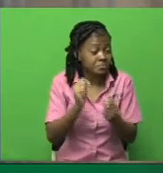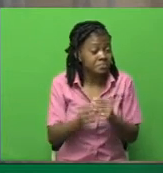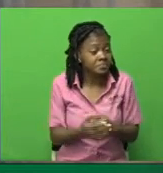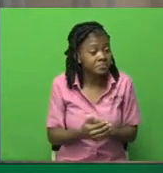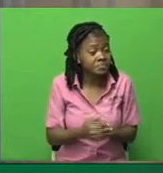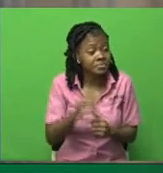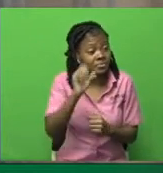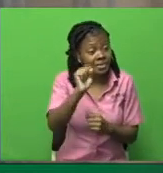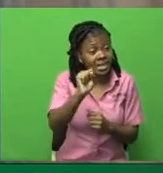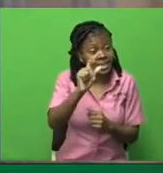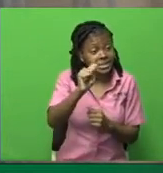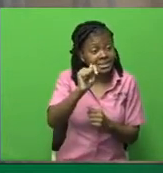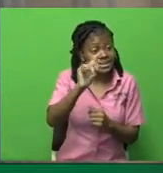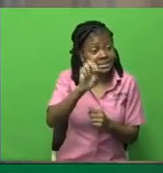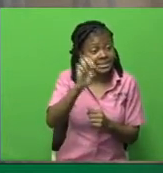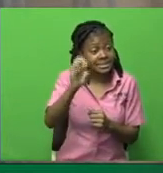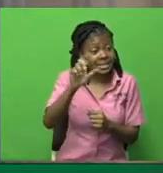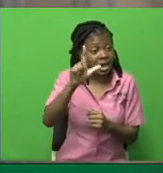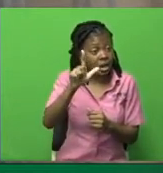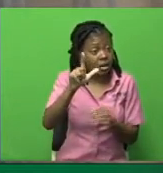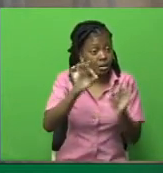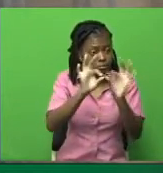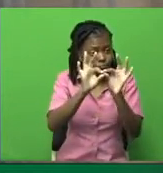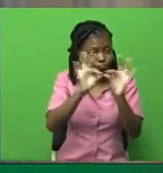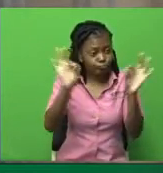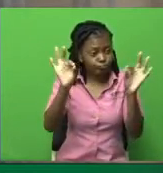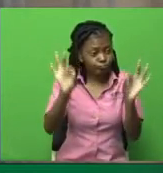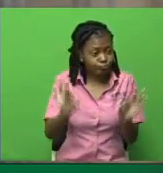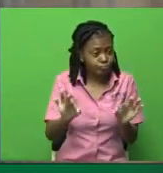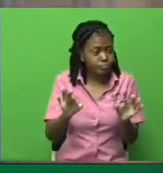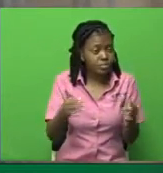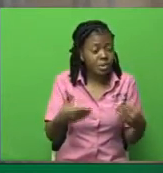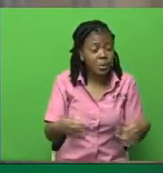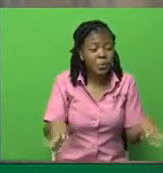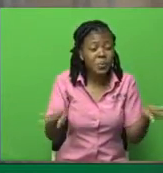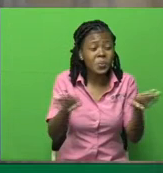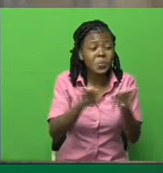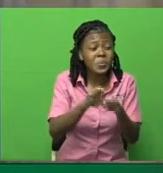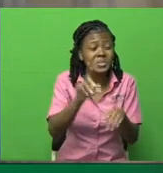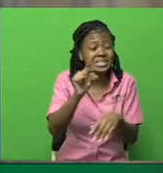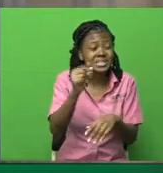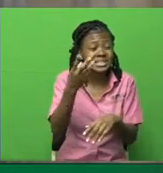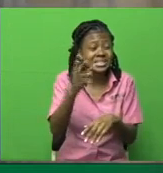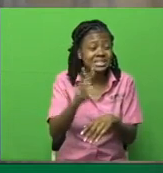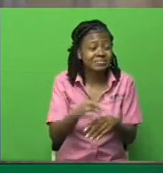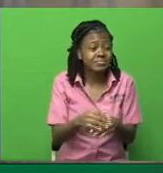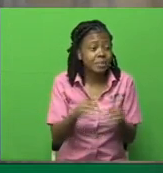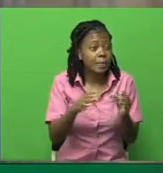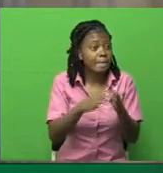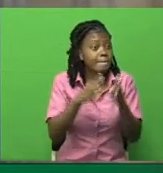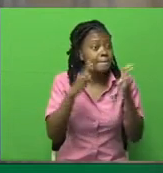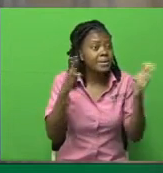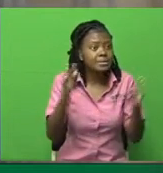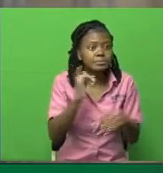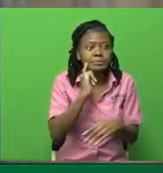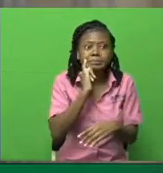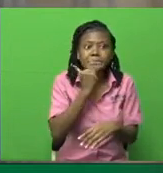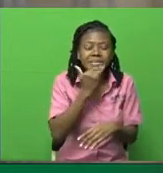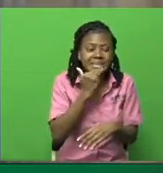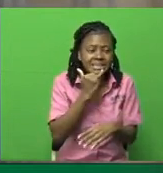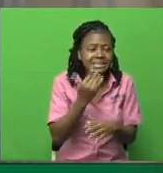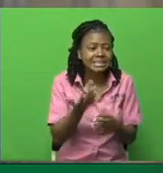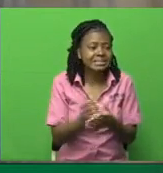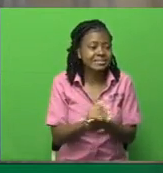that was the first industrial sin of this government then it was a closure of pro-man M1 plant in 2017.